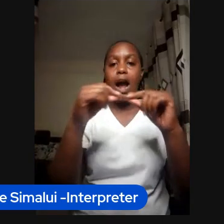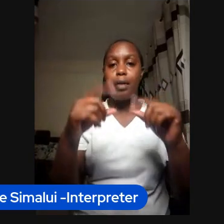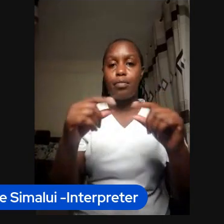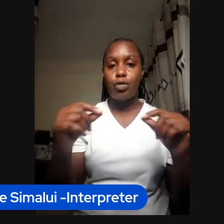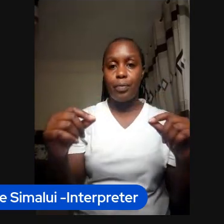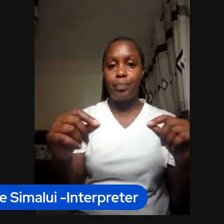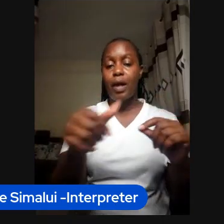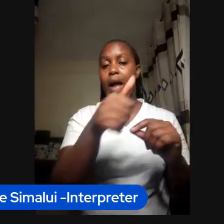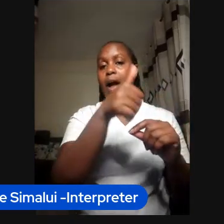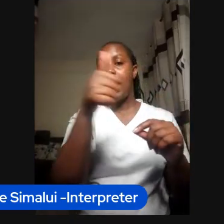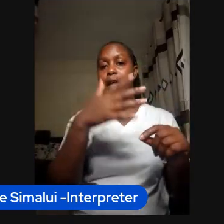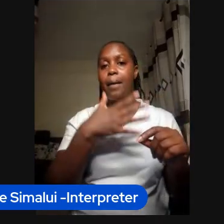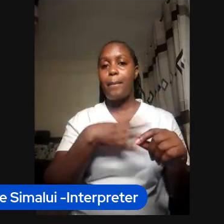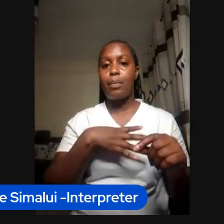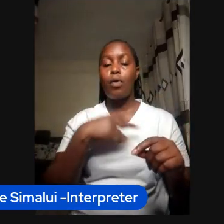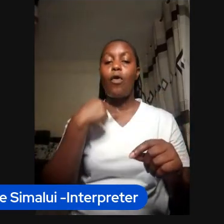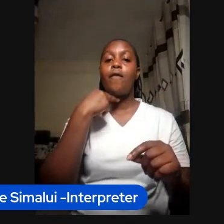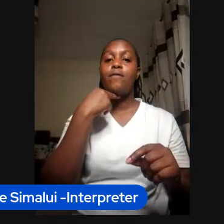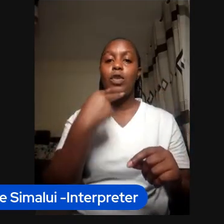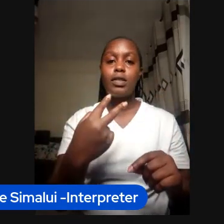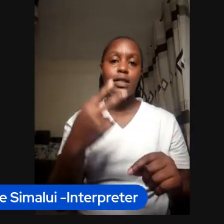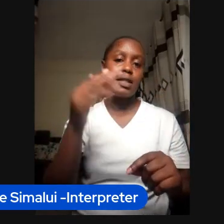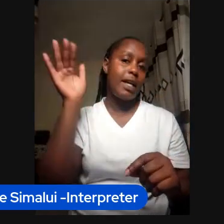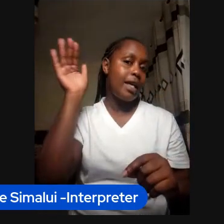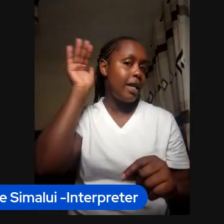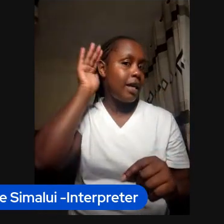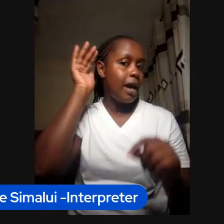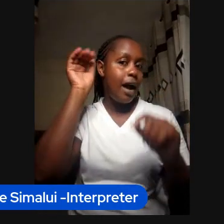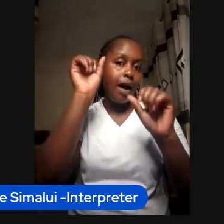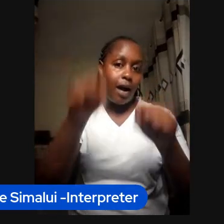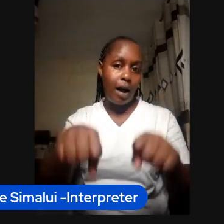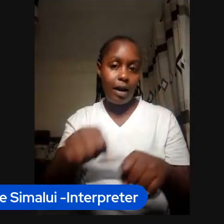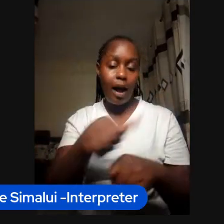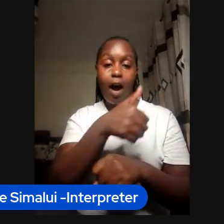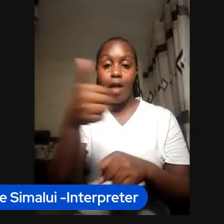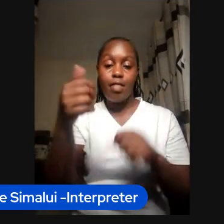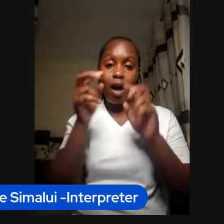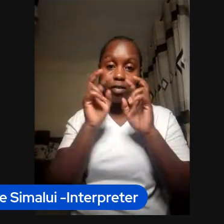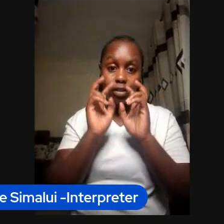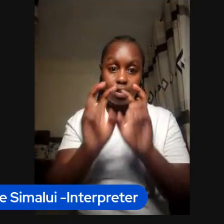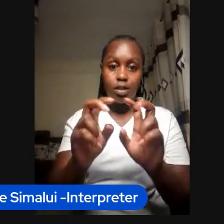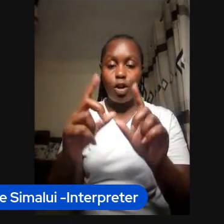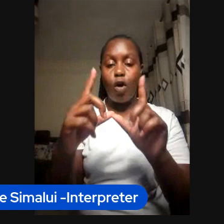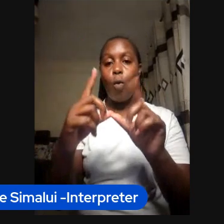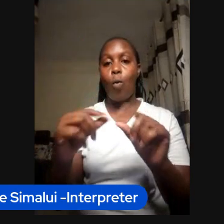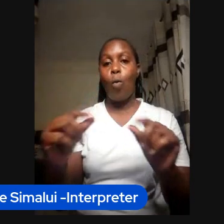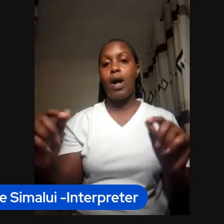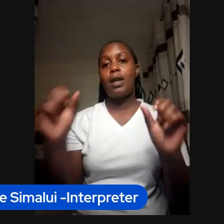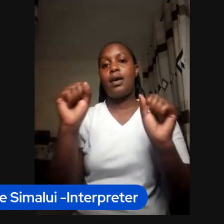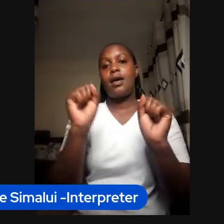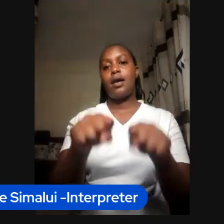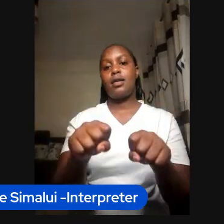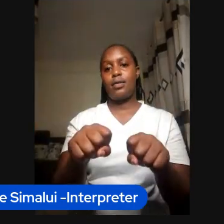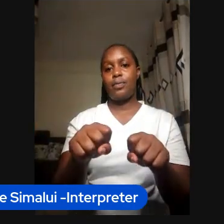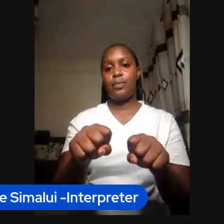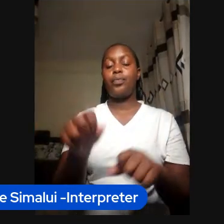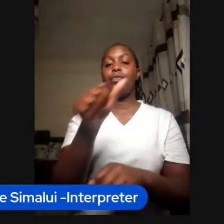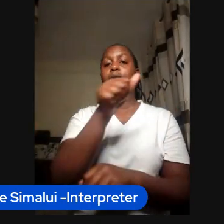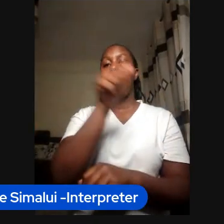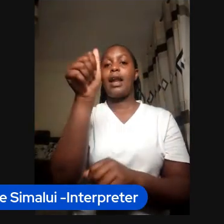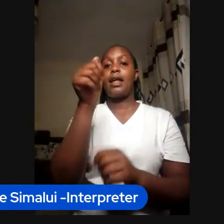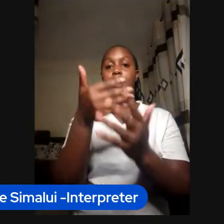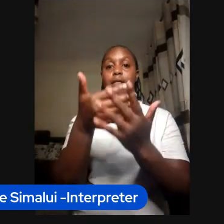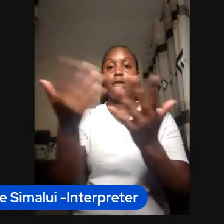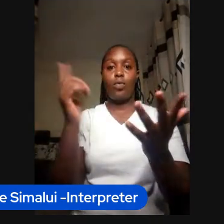It means more audience will be able to engage you. Use it, do it. Another thing is, I know we say content